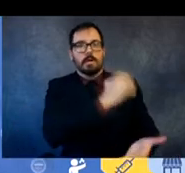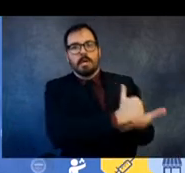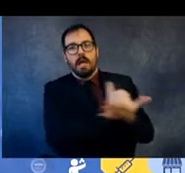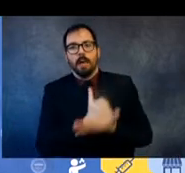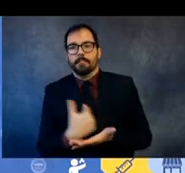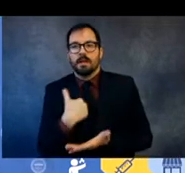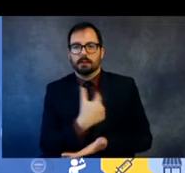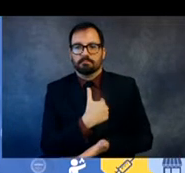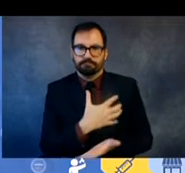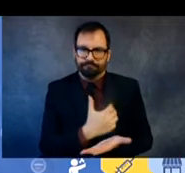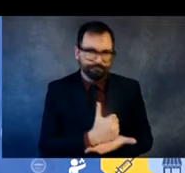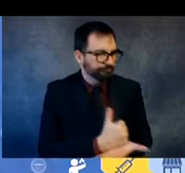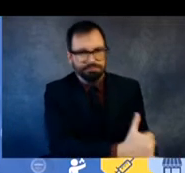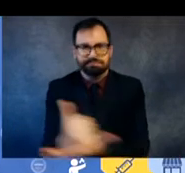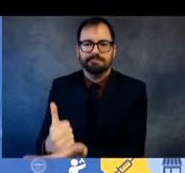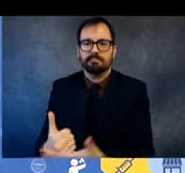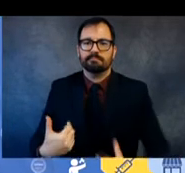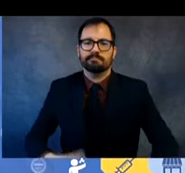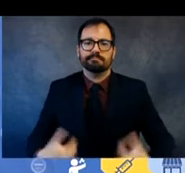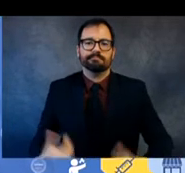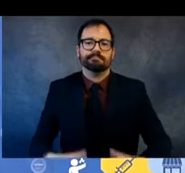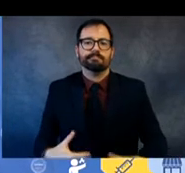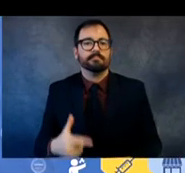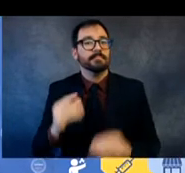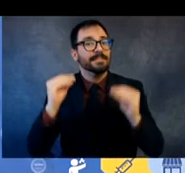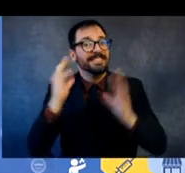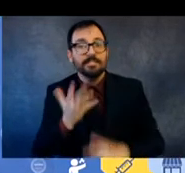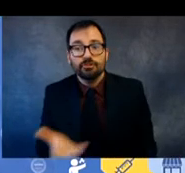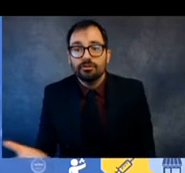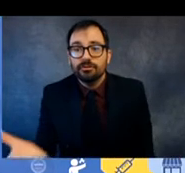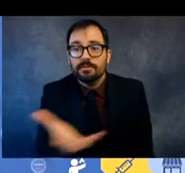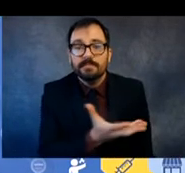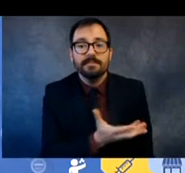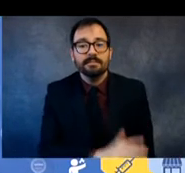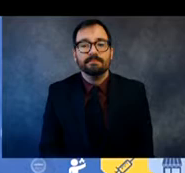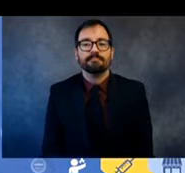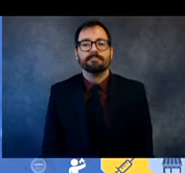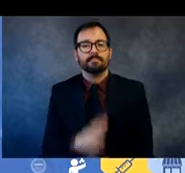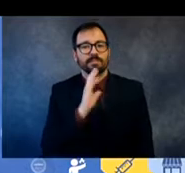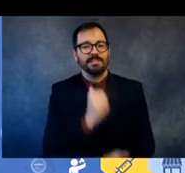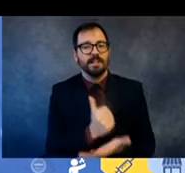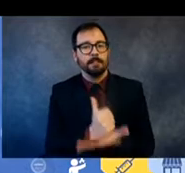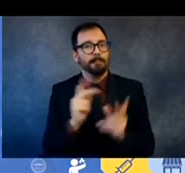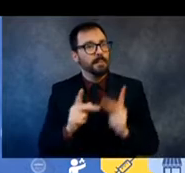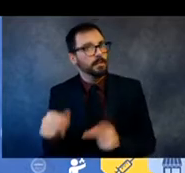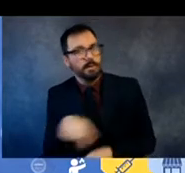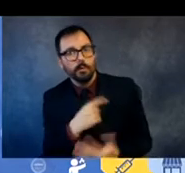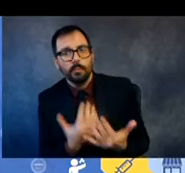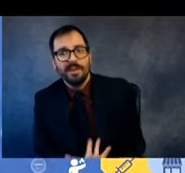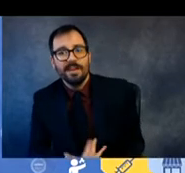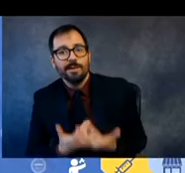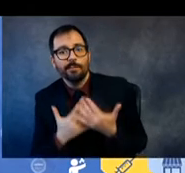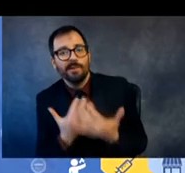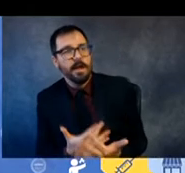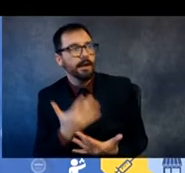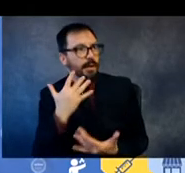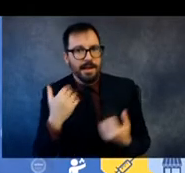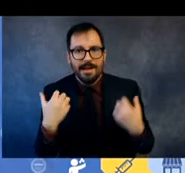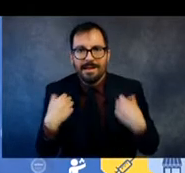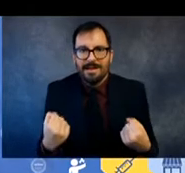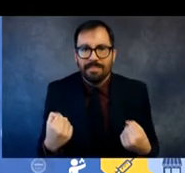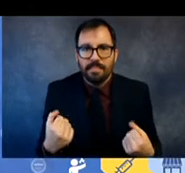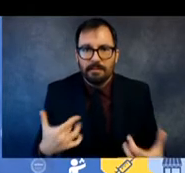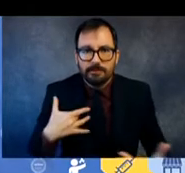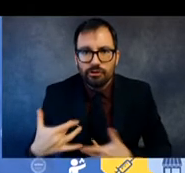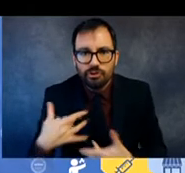us respond in a more meaningful way. It'll help us with teacher vaccinations. It'll help us with people that have